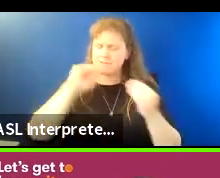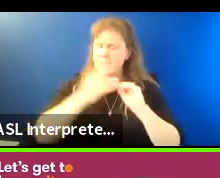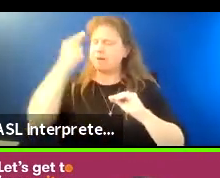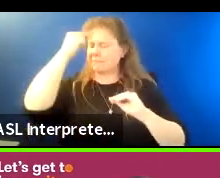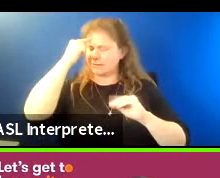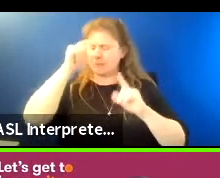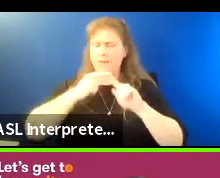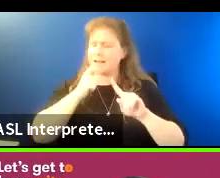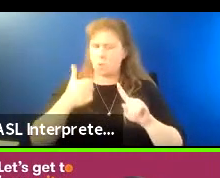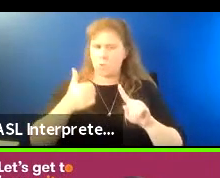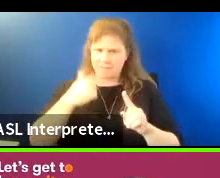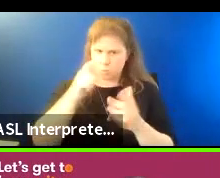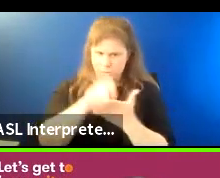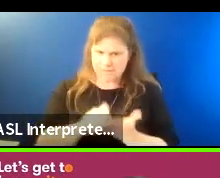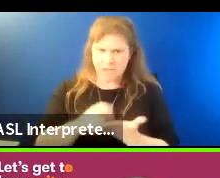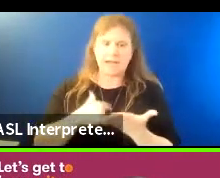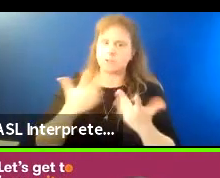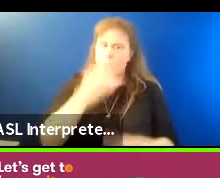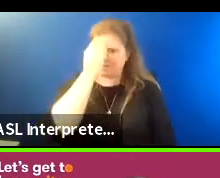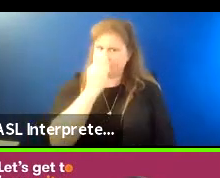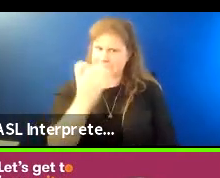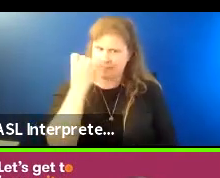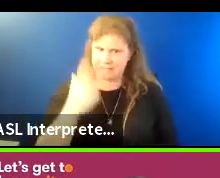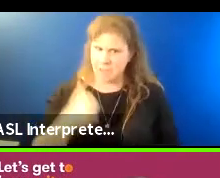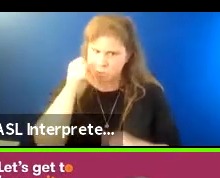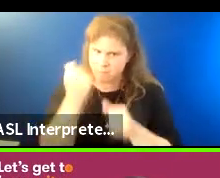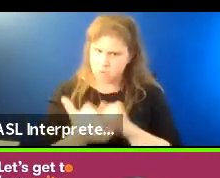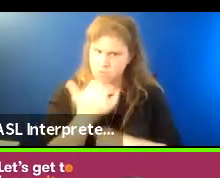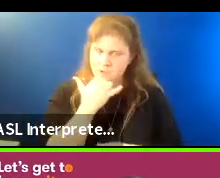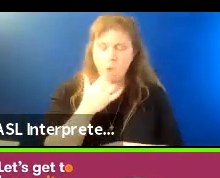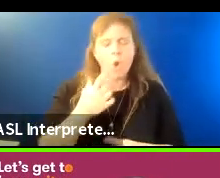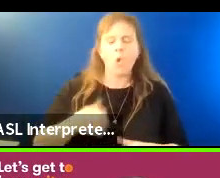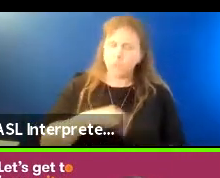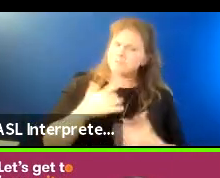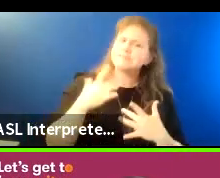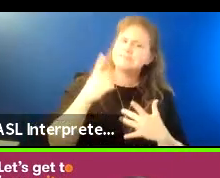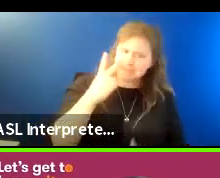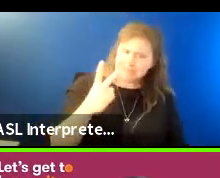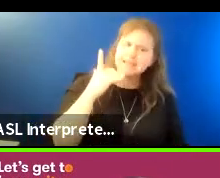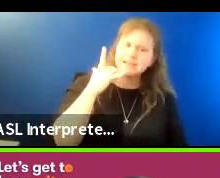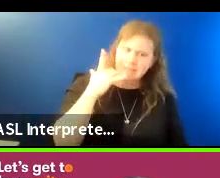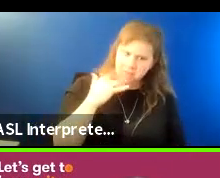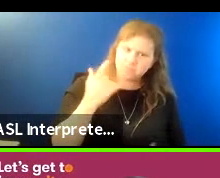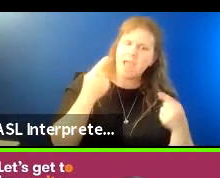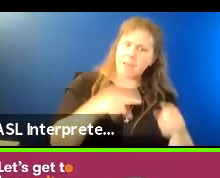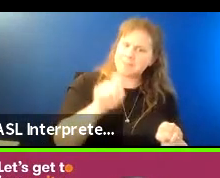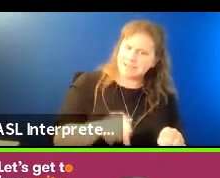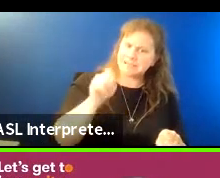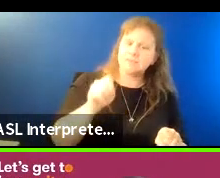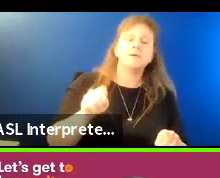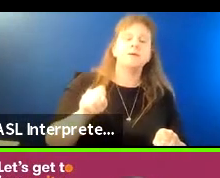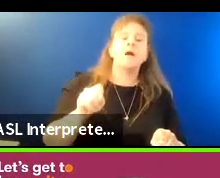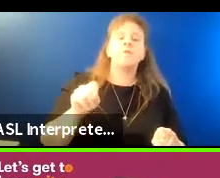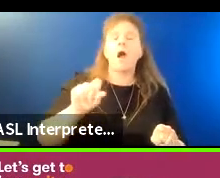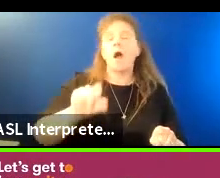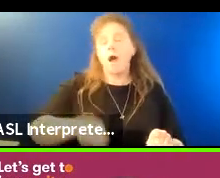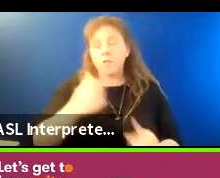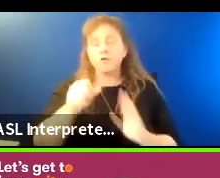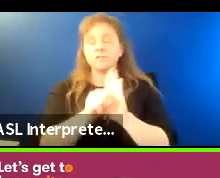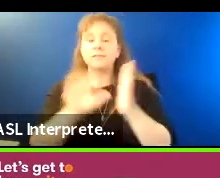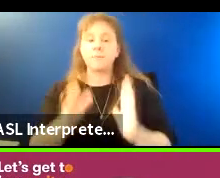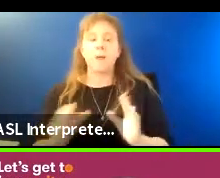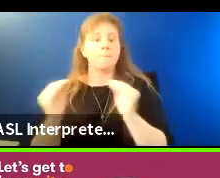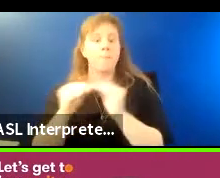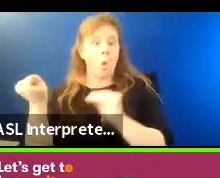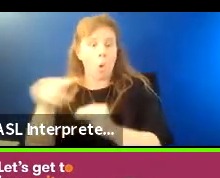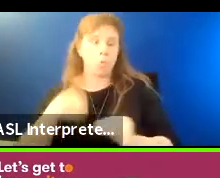seeing some of those trends. I think not as high as the national number, but we are seeing some drop off in that as well. And we do see that with